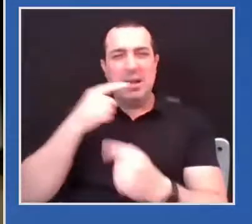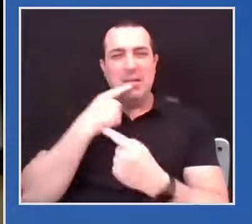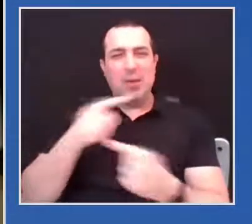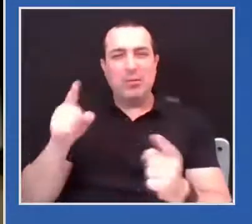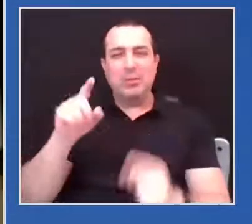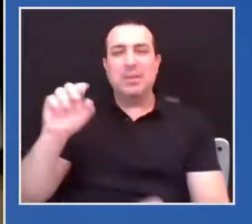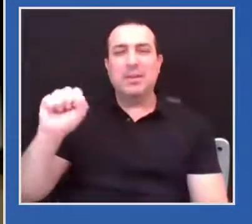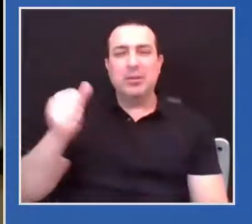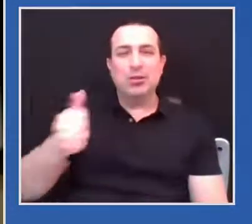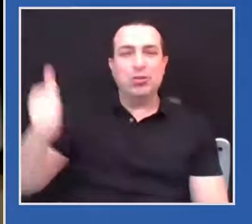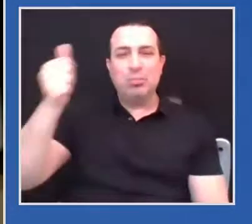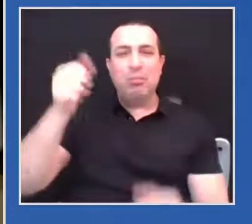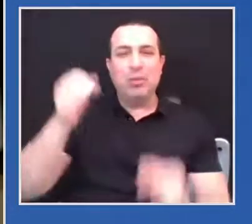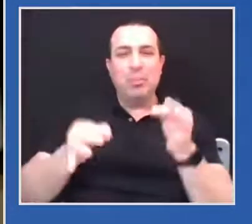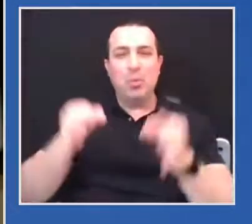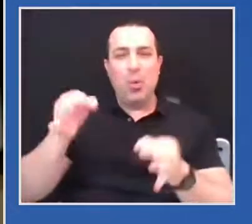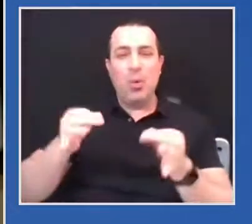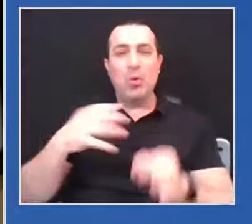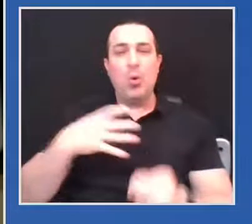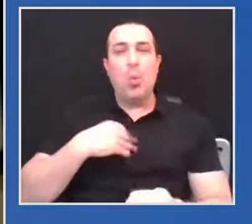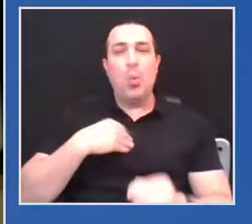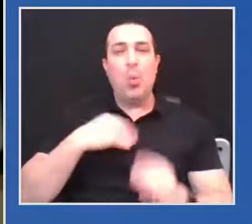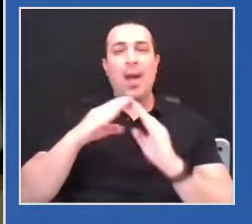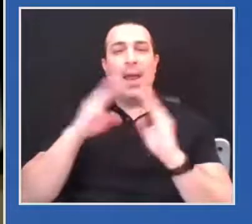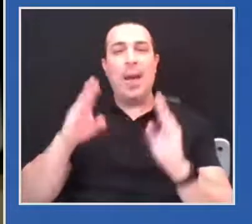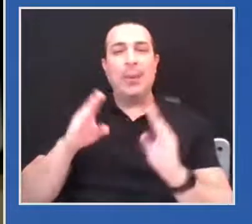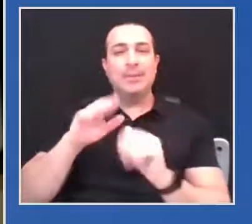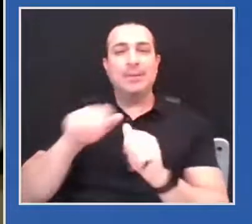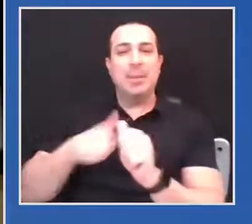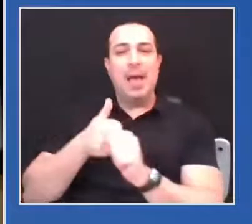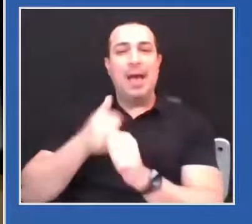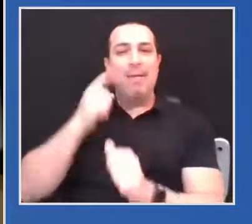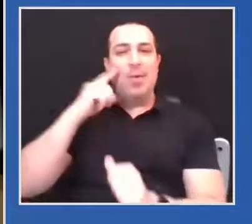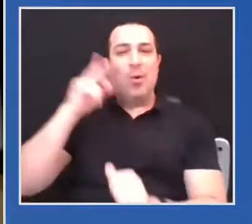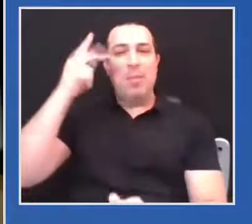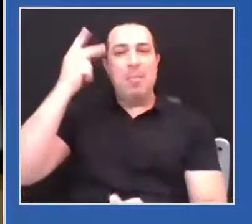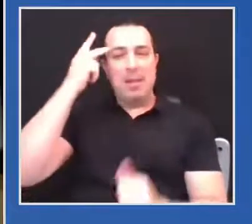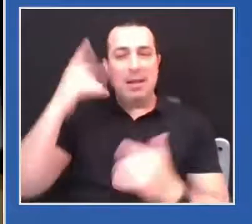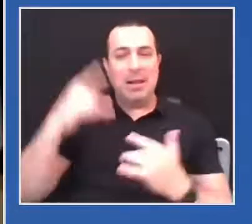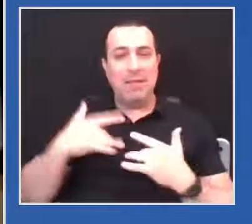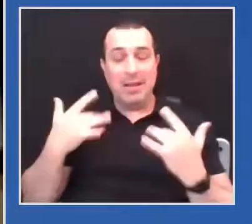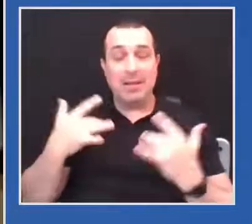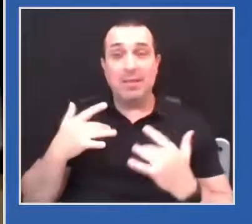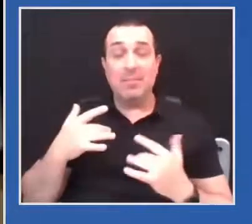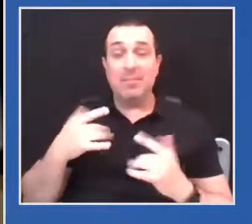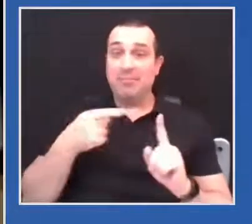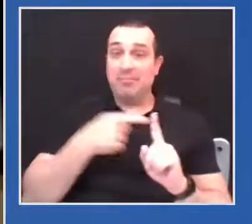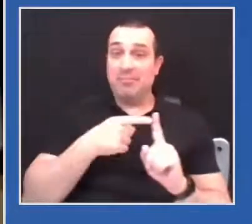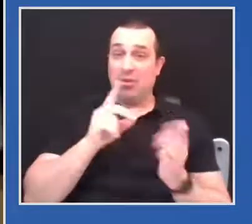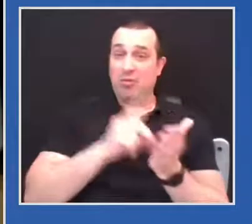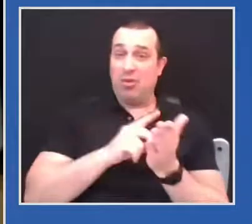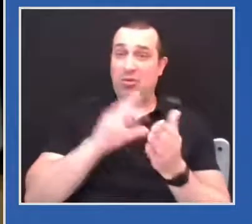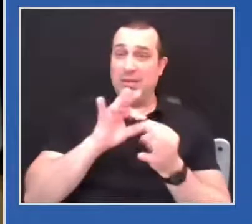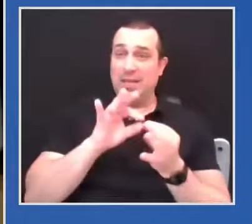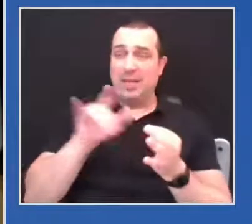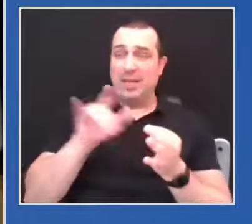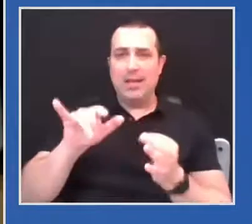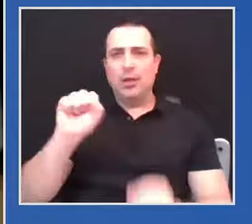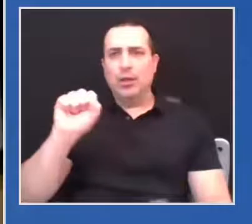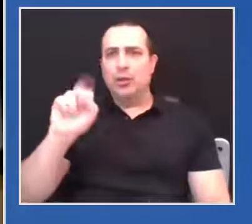White House as a backdrop for political events. He said it was a super spreader event.